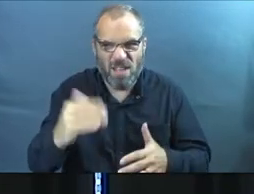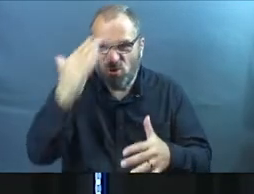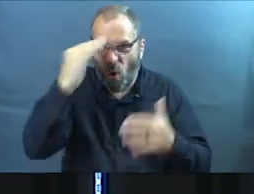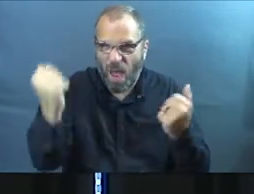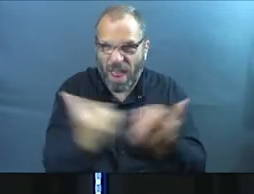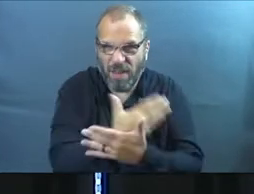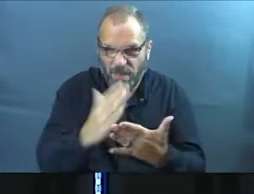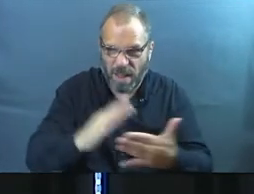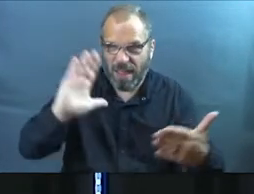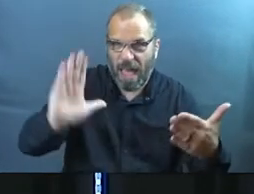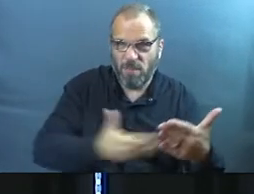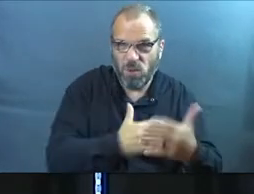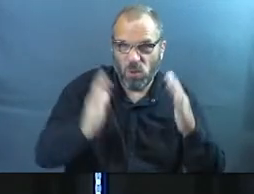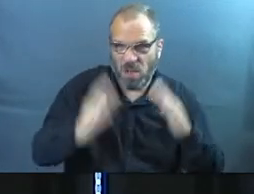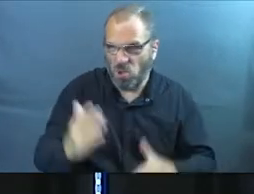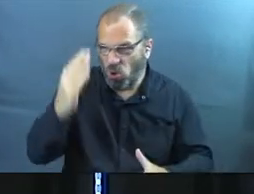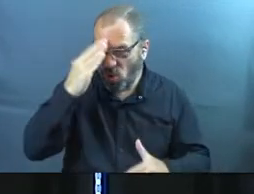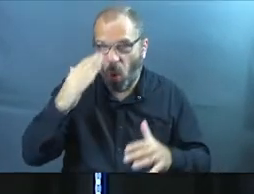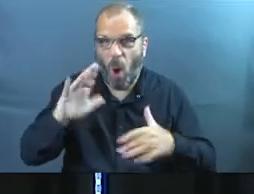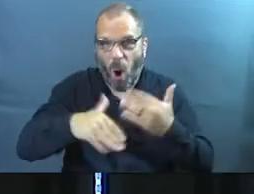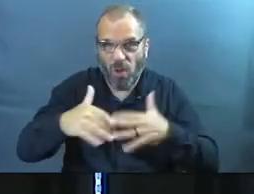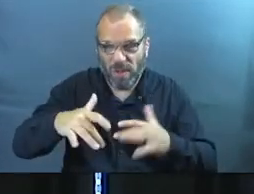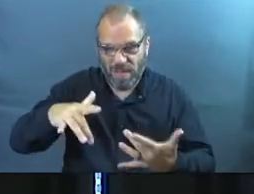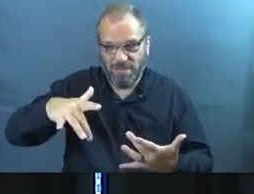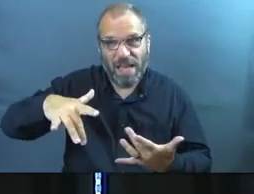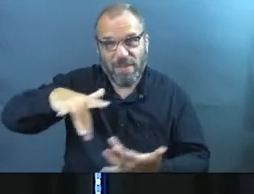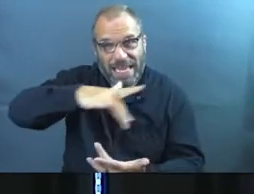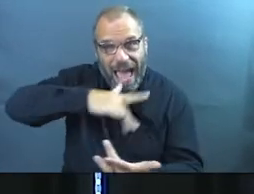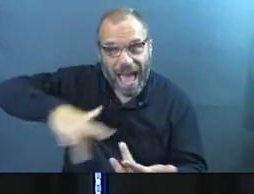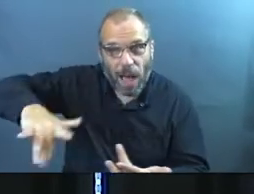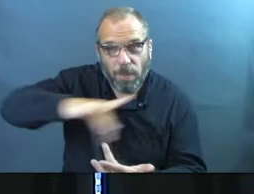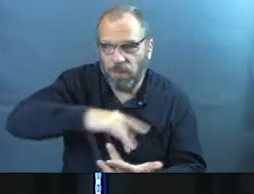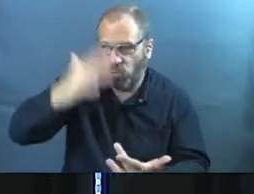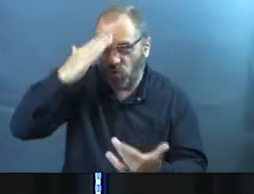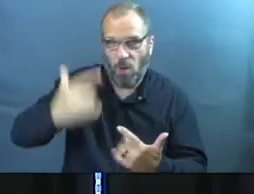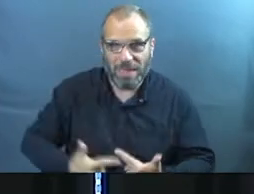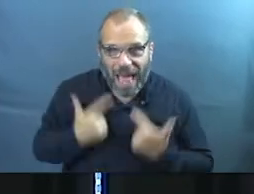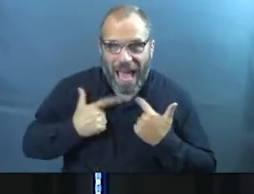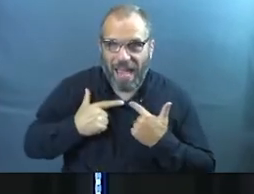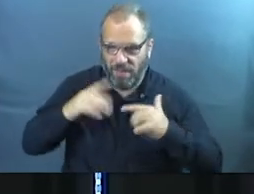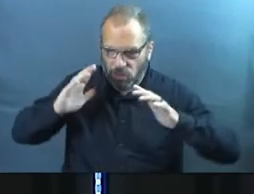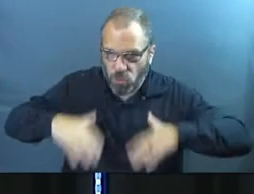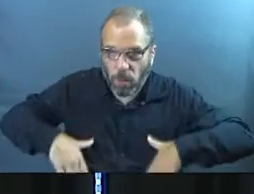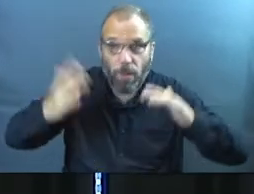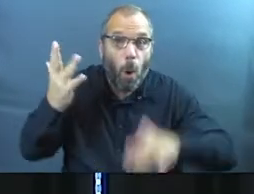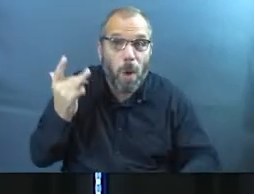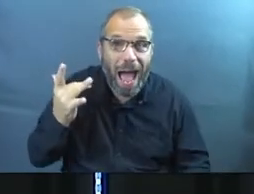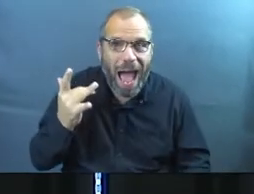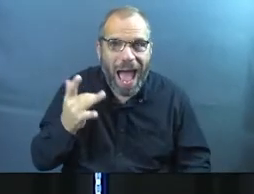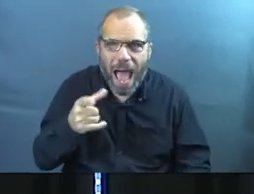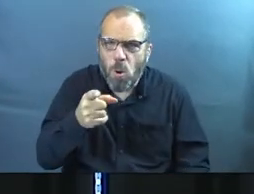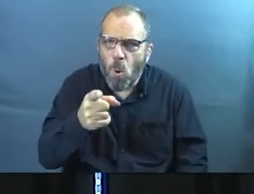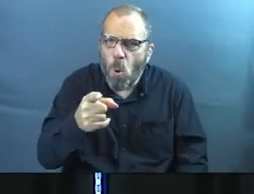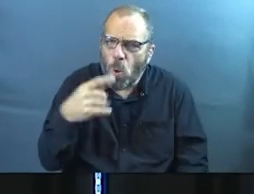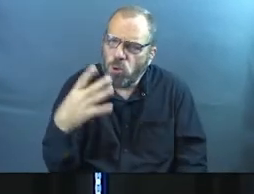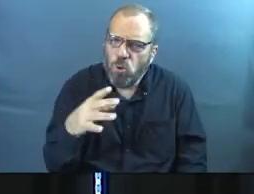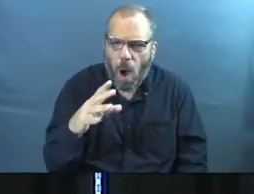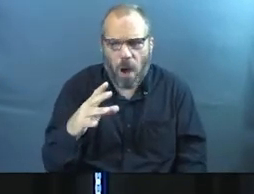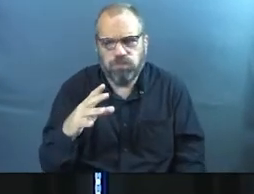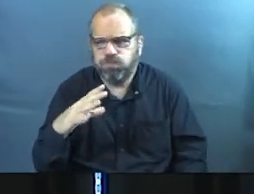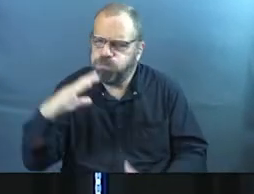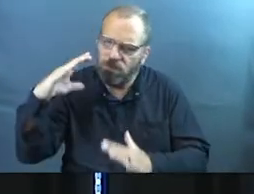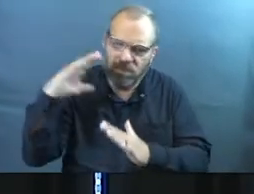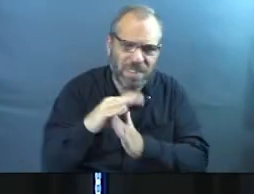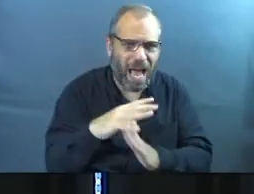right? Like, you know all their albums and when they came up, and you know their backstory, and you know all of this stuff. Why? Because you are a super fan, and because